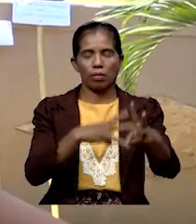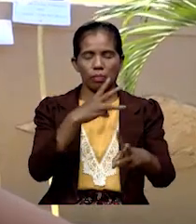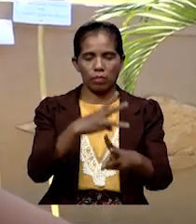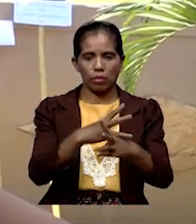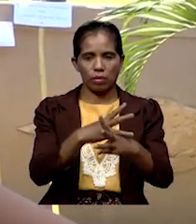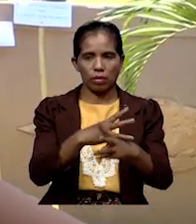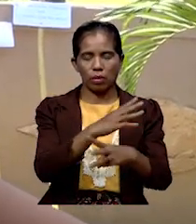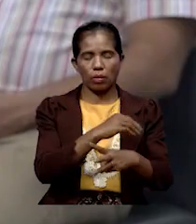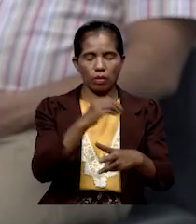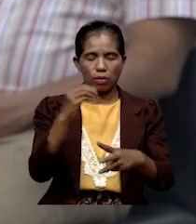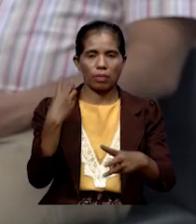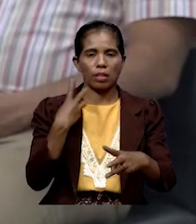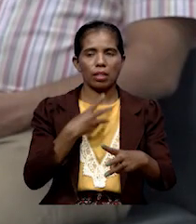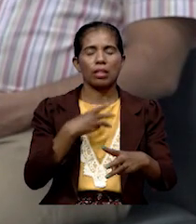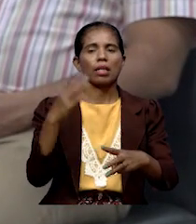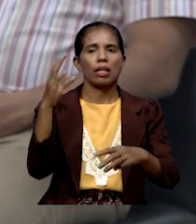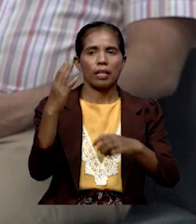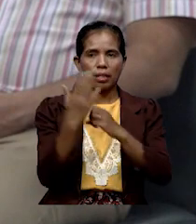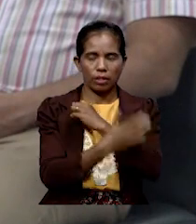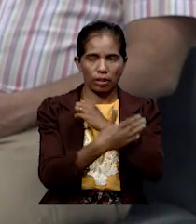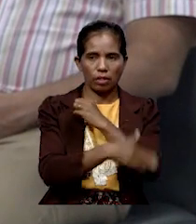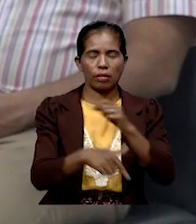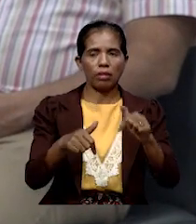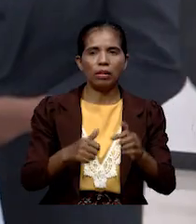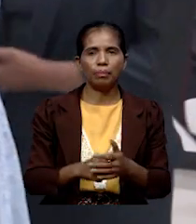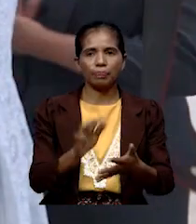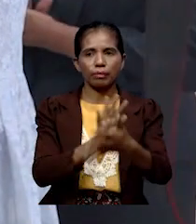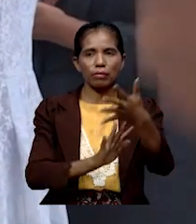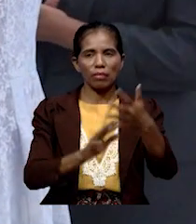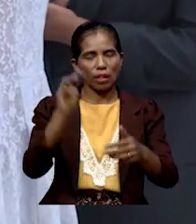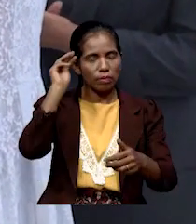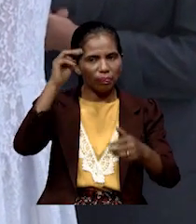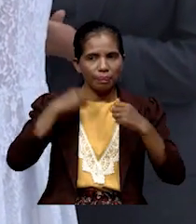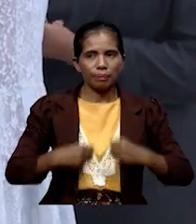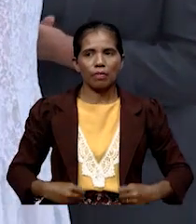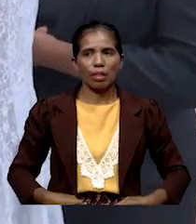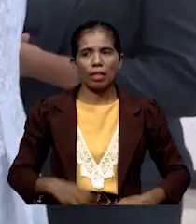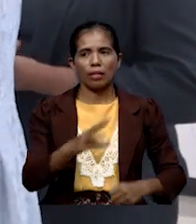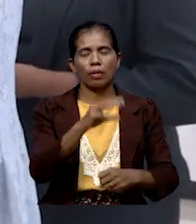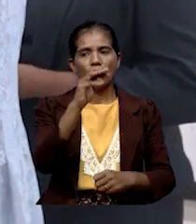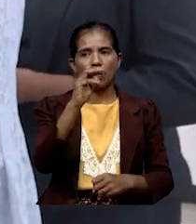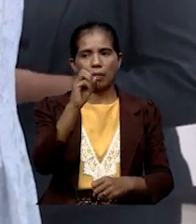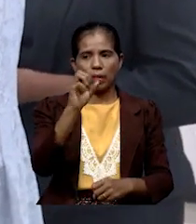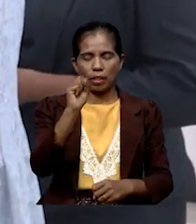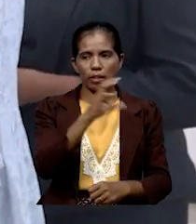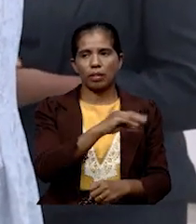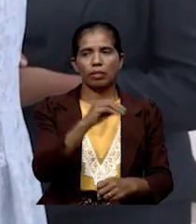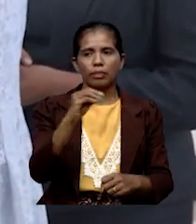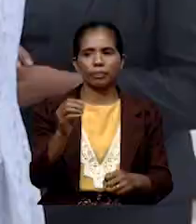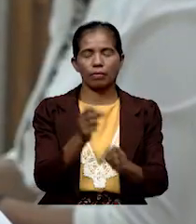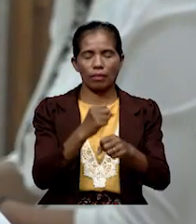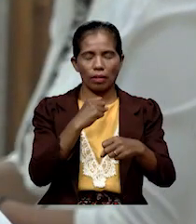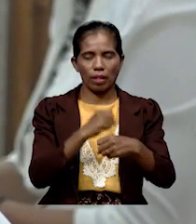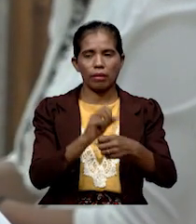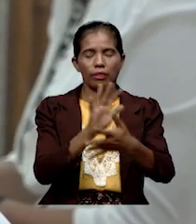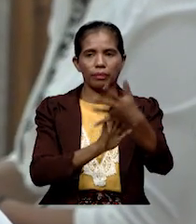quando para planeta ida né? E a cerimônia de celebração Loran Mundial Saúde né? Ministério Saúde, OMS no UNICEF, halamos lançamento